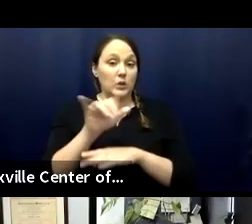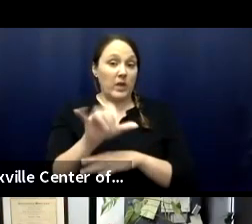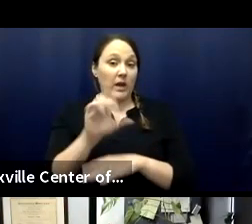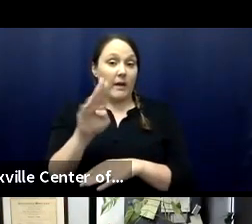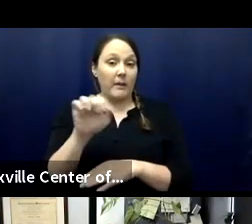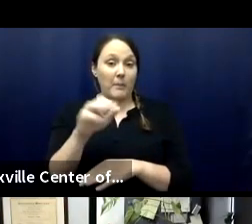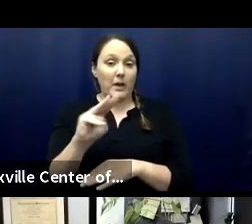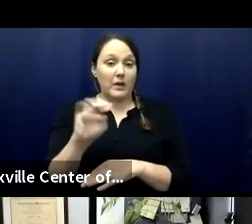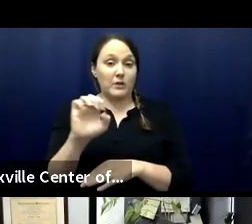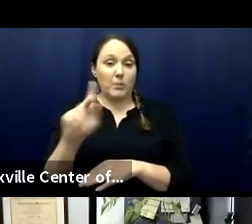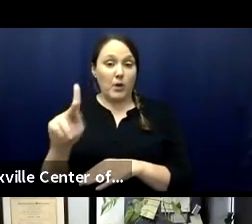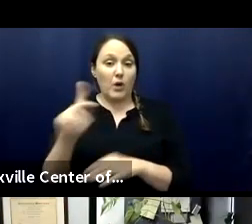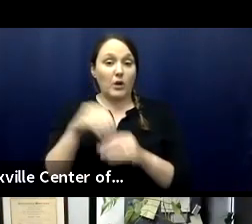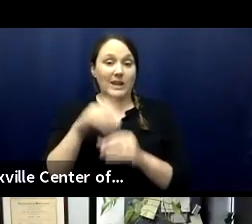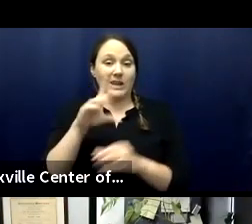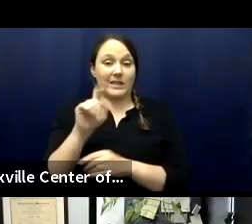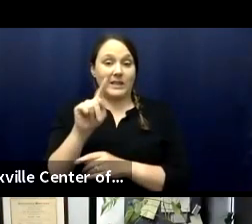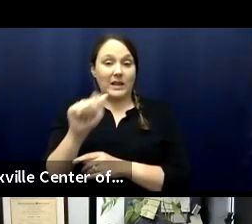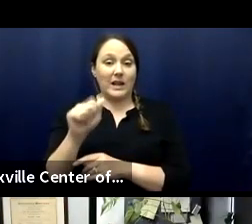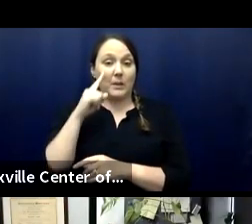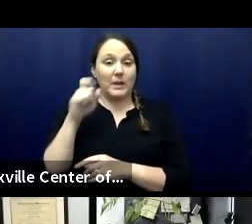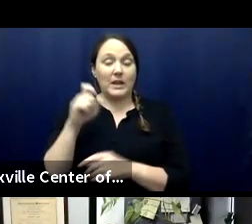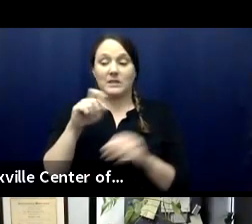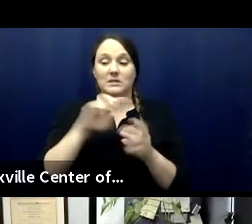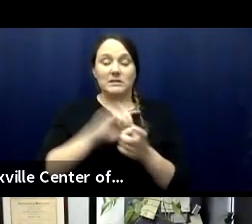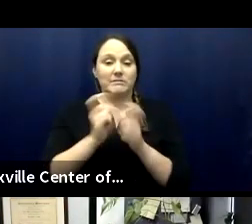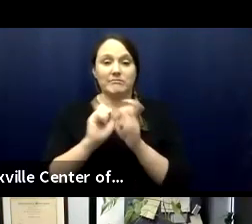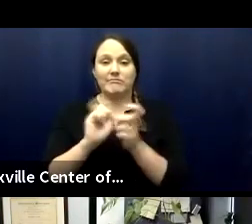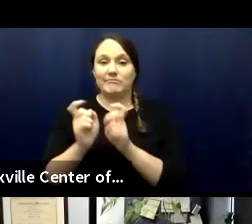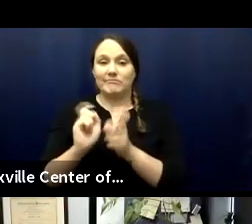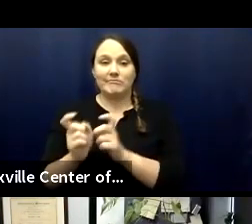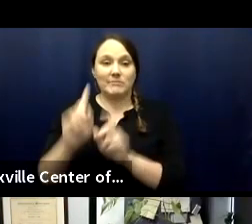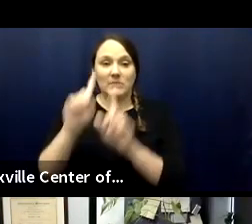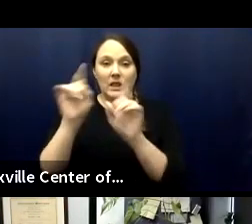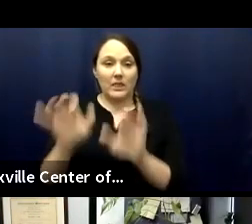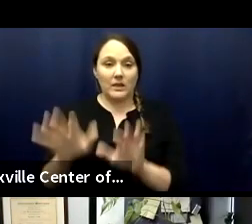data is just that fluctuation in that test. And